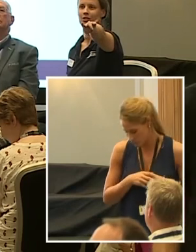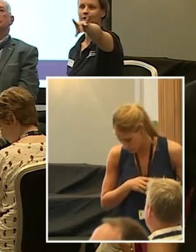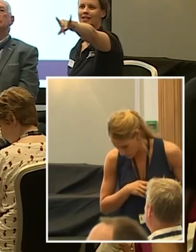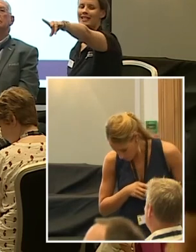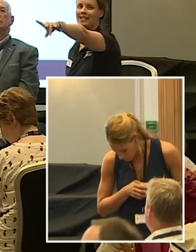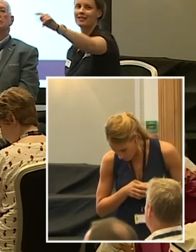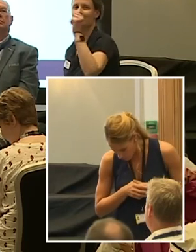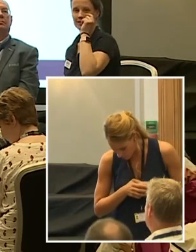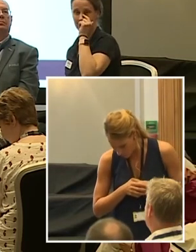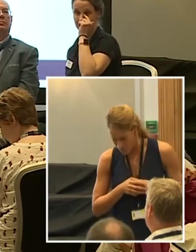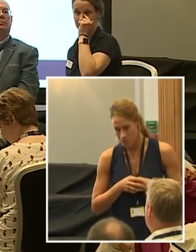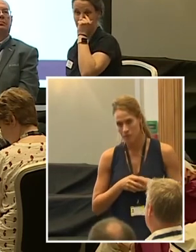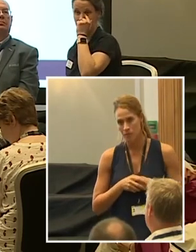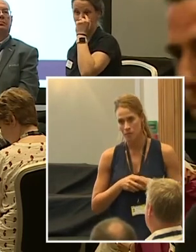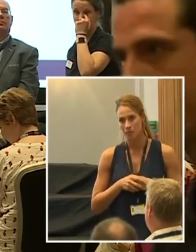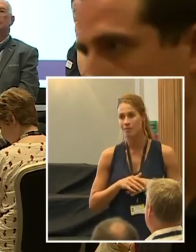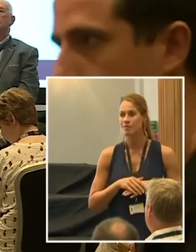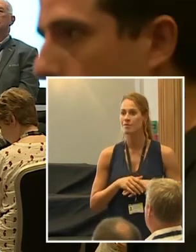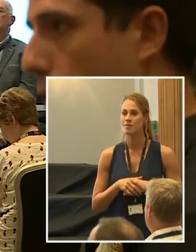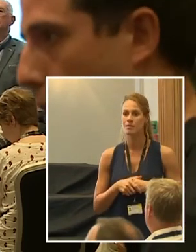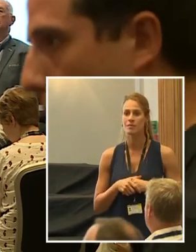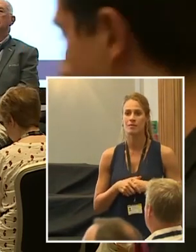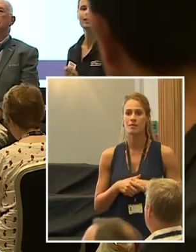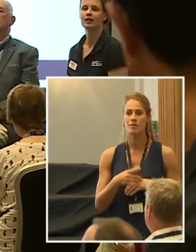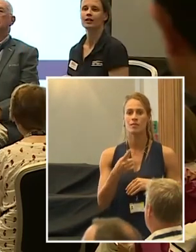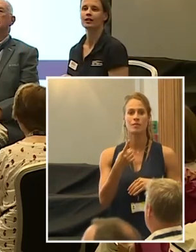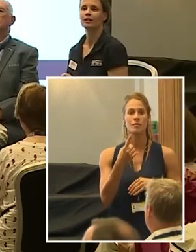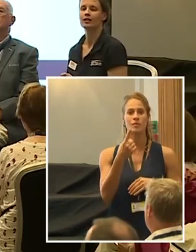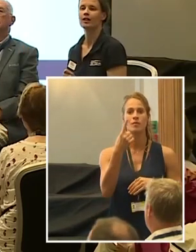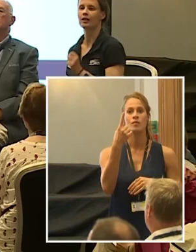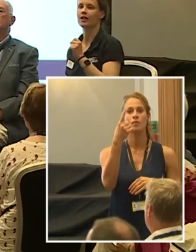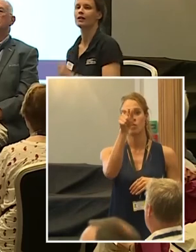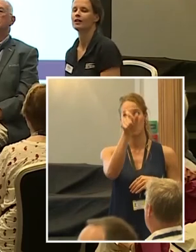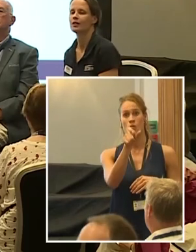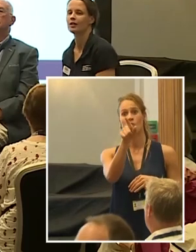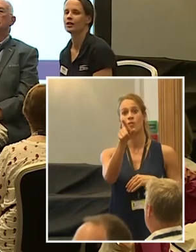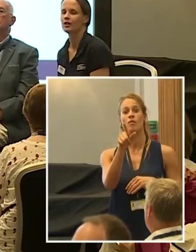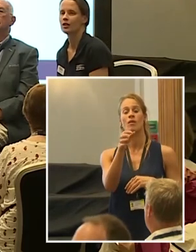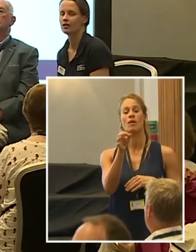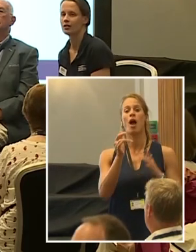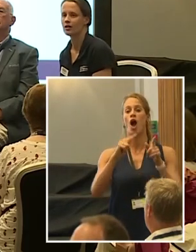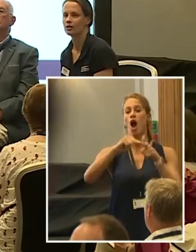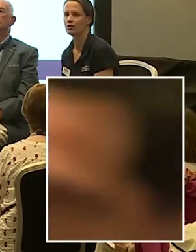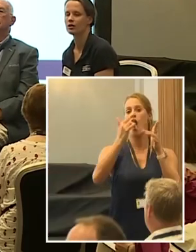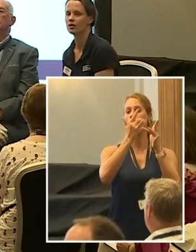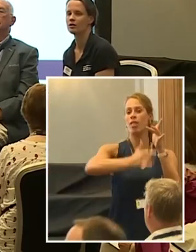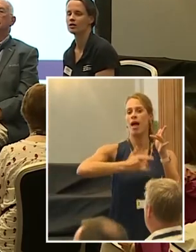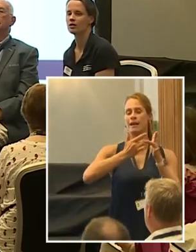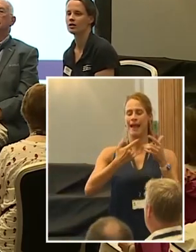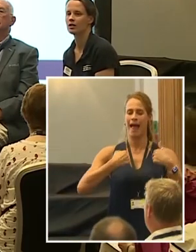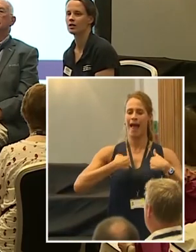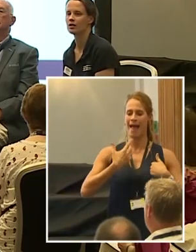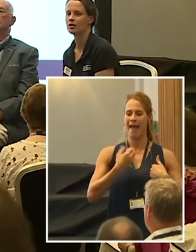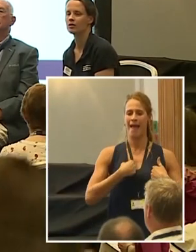behind you, and there's a lady. Hi, I've got one from online, if I may. Okay. I have two defective